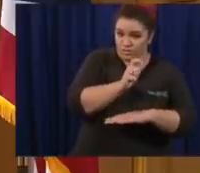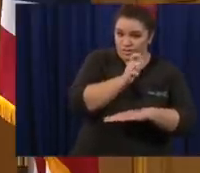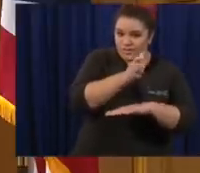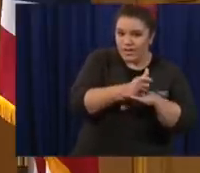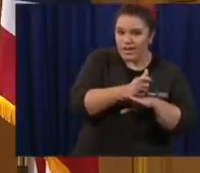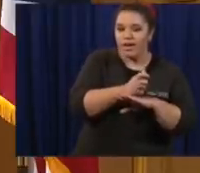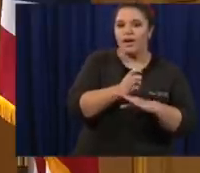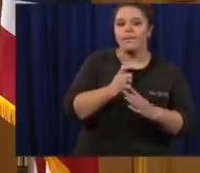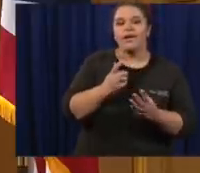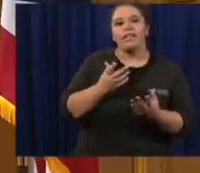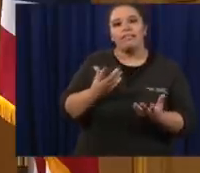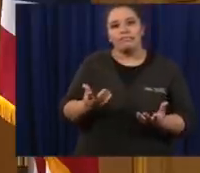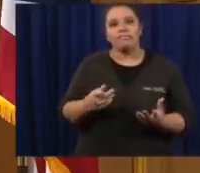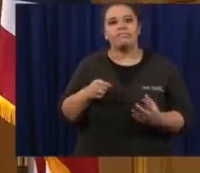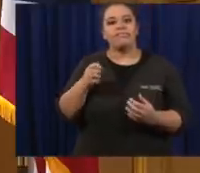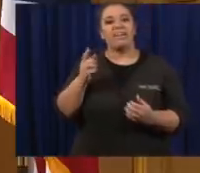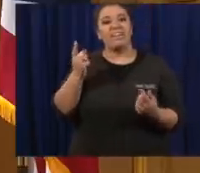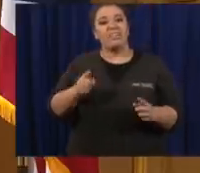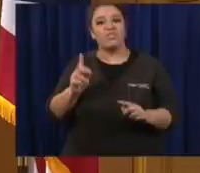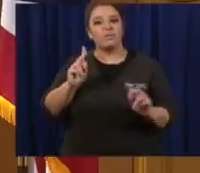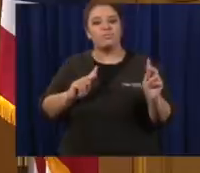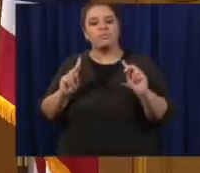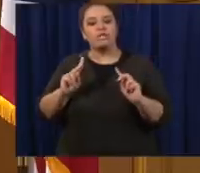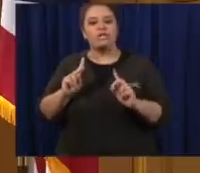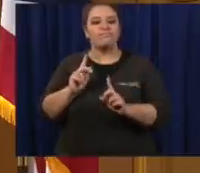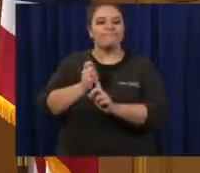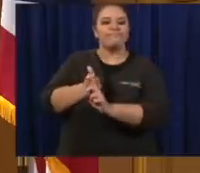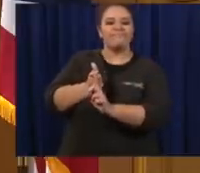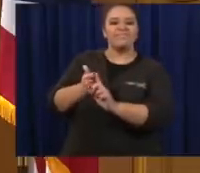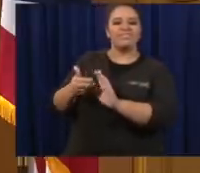virus, especially if they're in those high-risk categories?